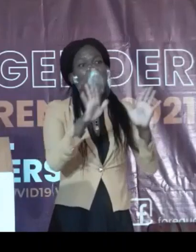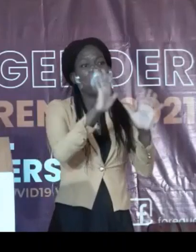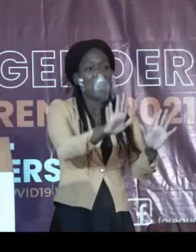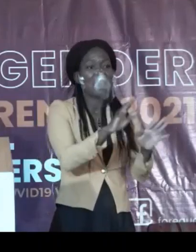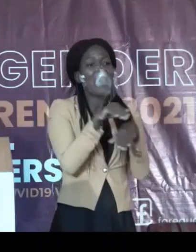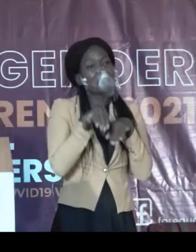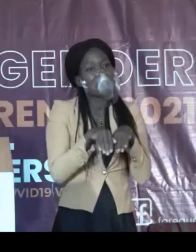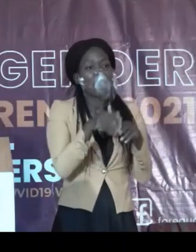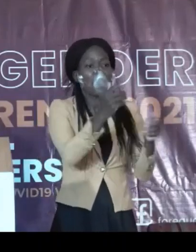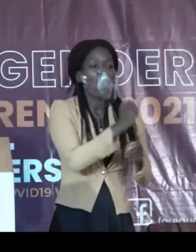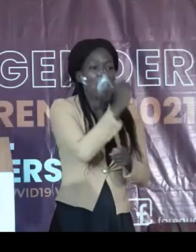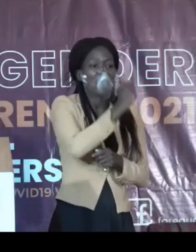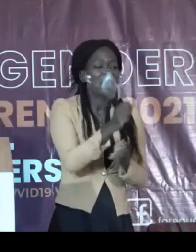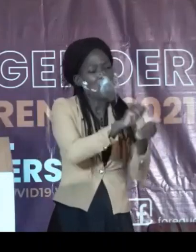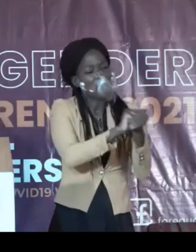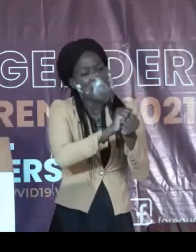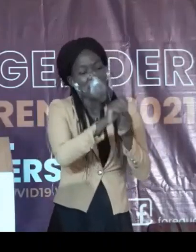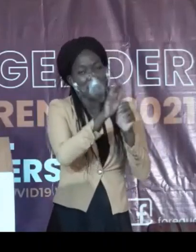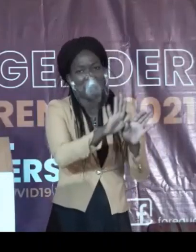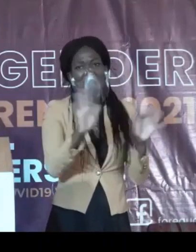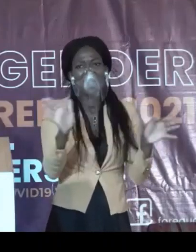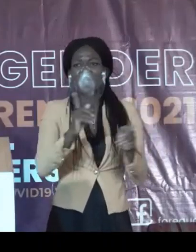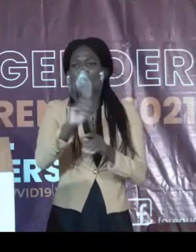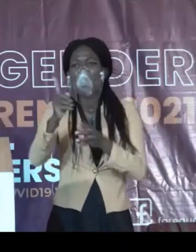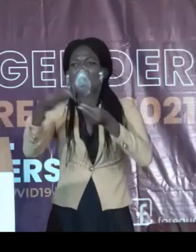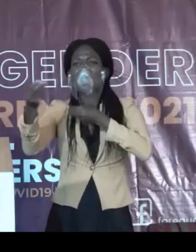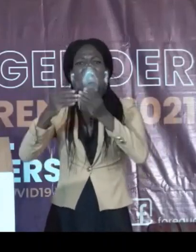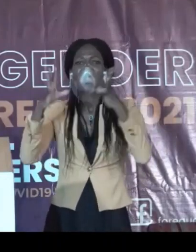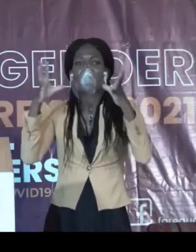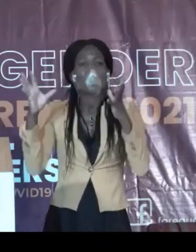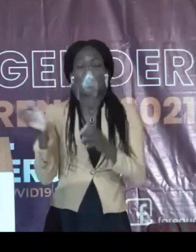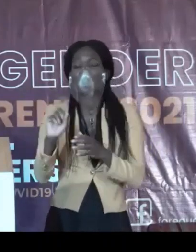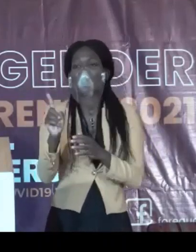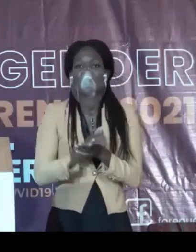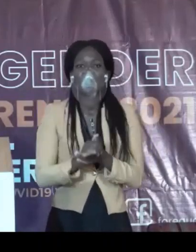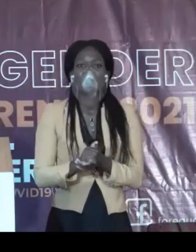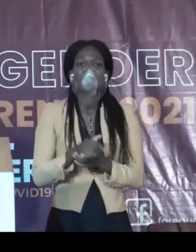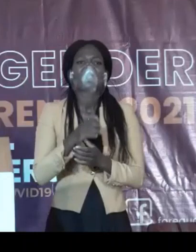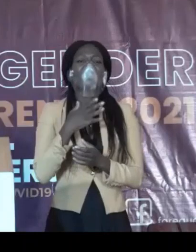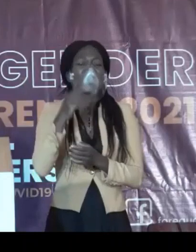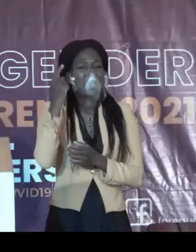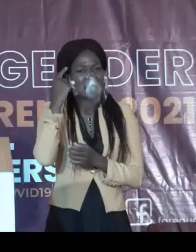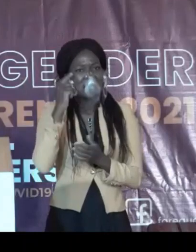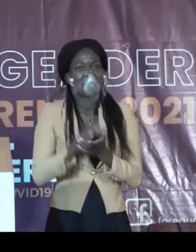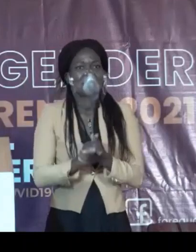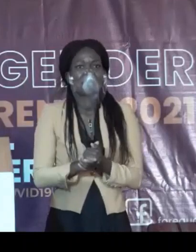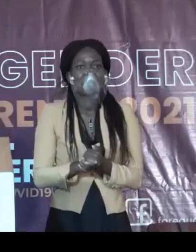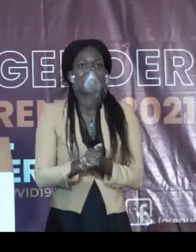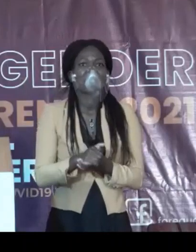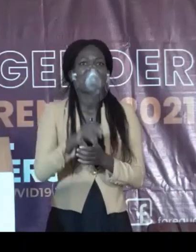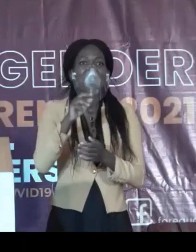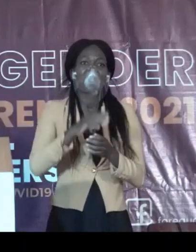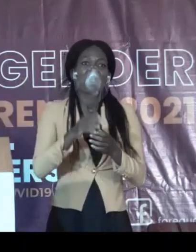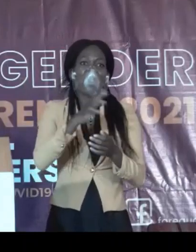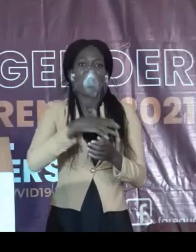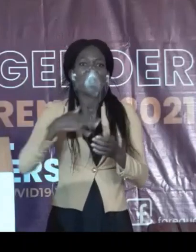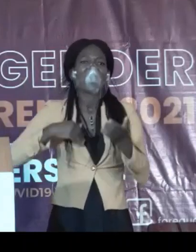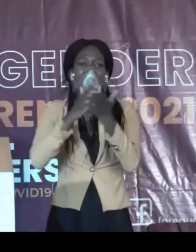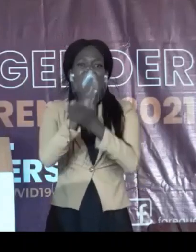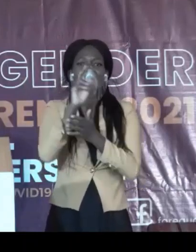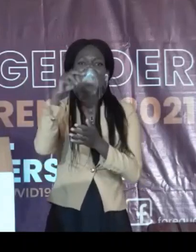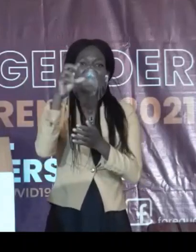example. So the question is, what should women's rights NGOs do to construct that kind of cultural